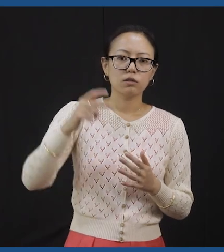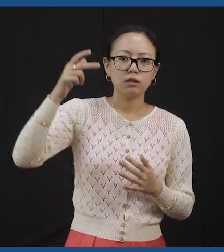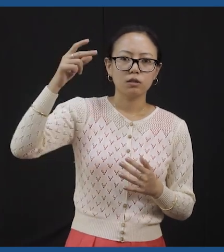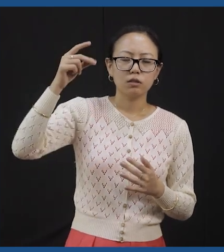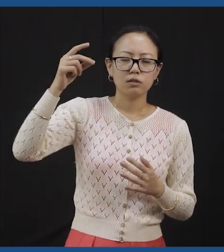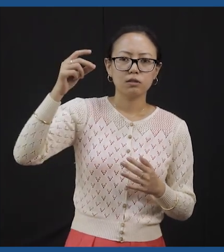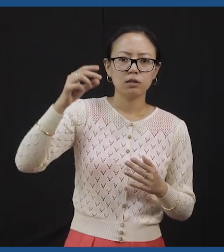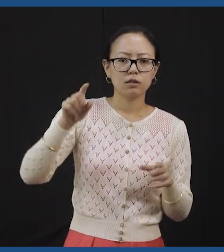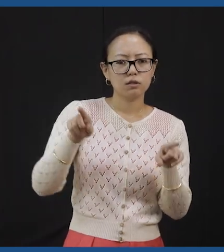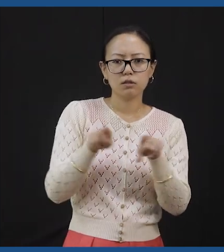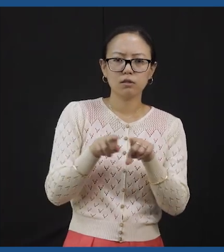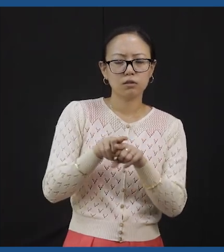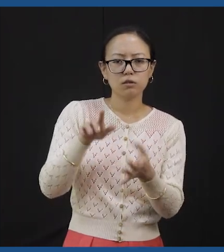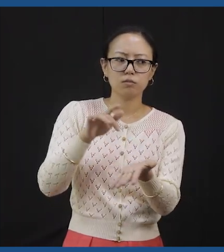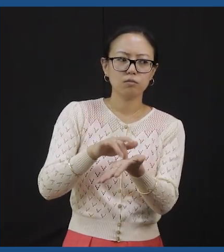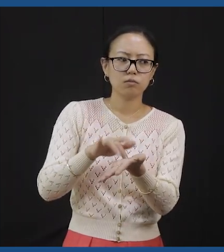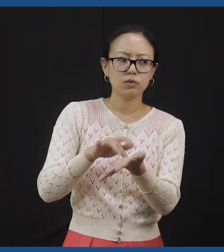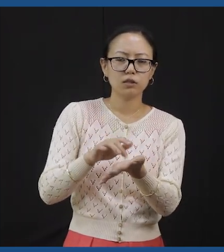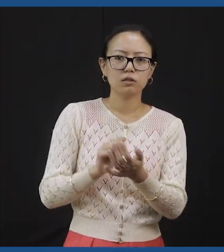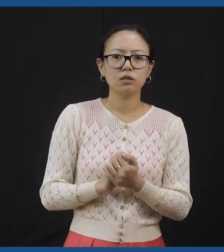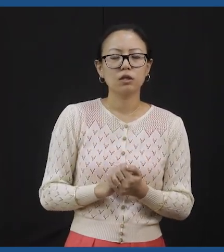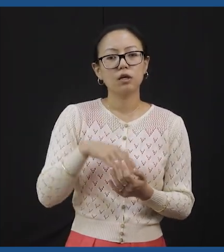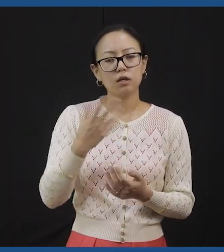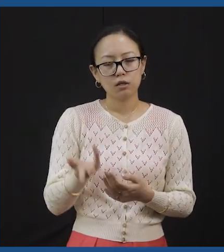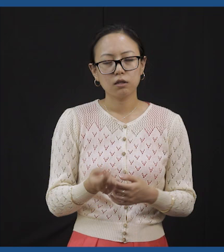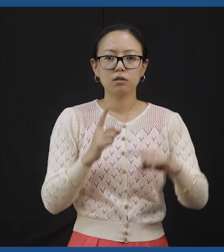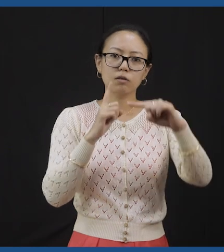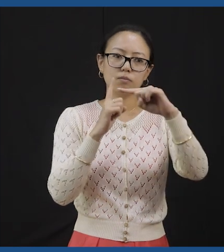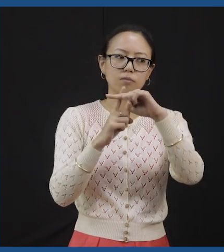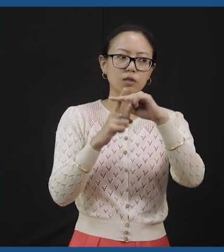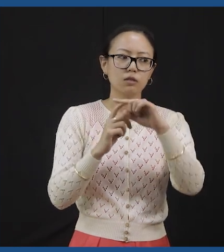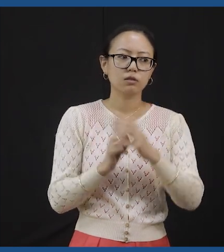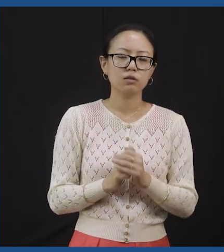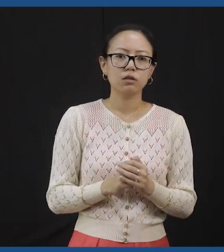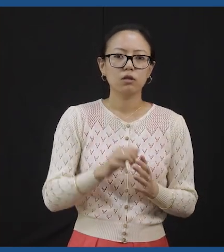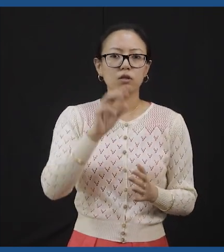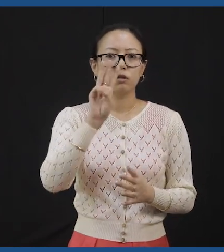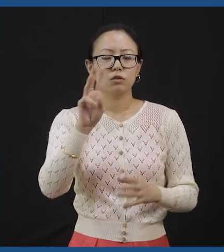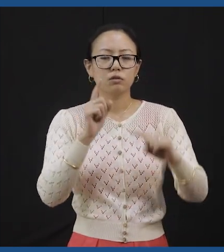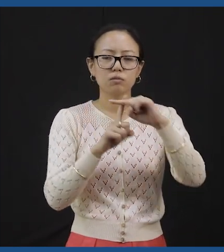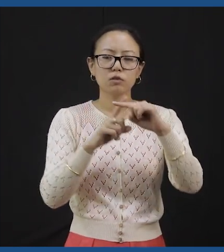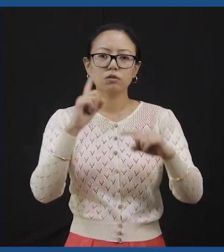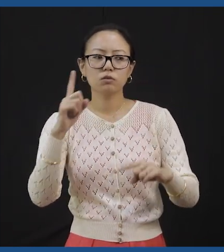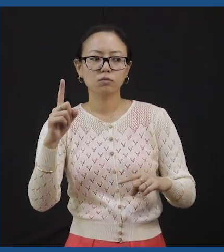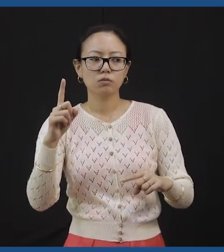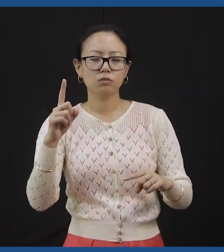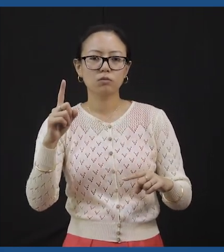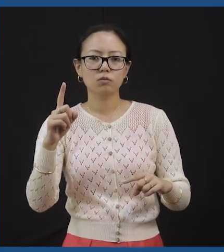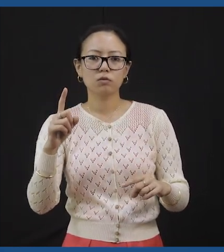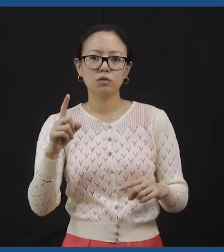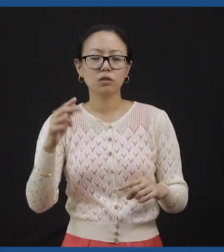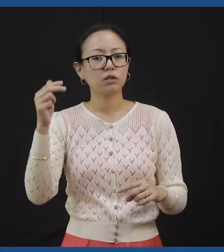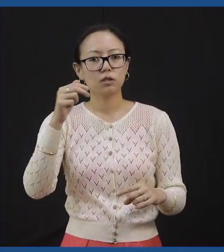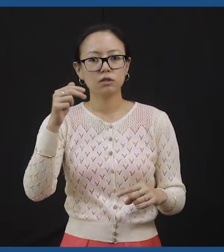you will add these two numbers 8 plus. Now 3 plus 1 is 4. 6